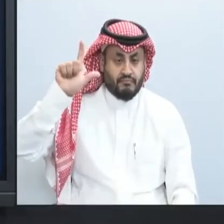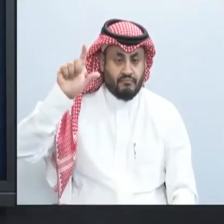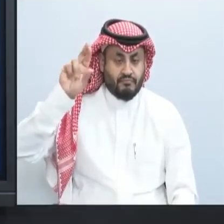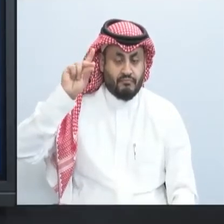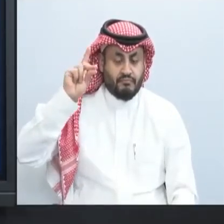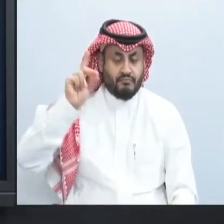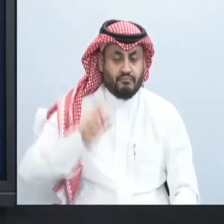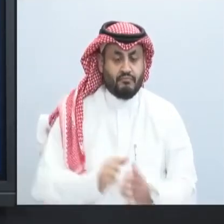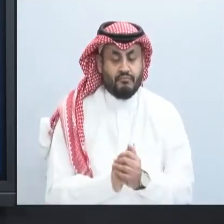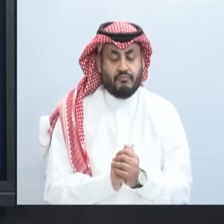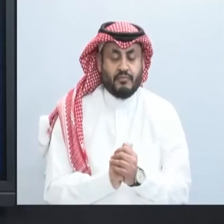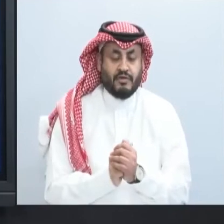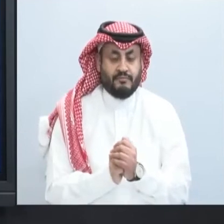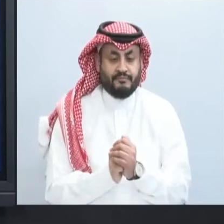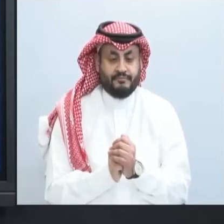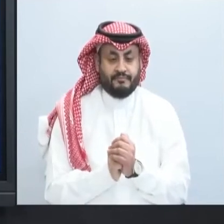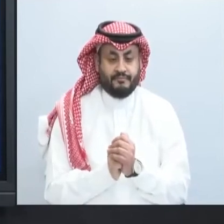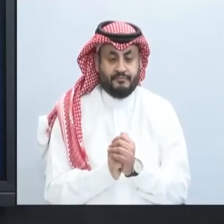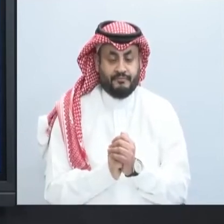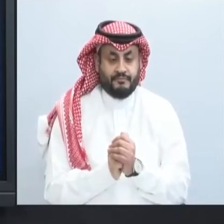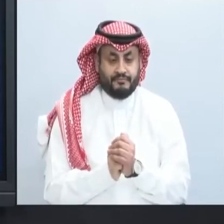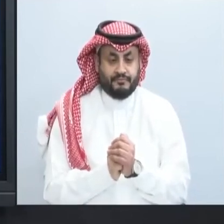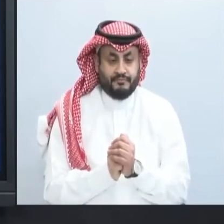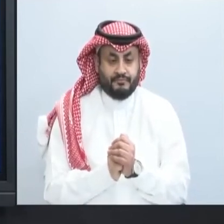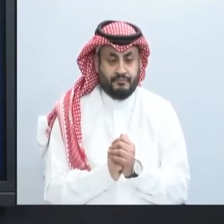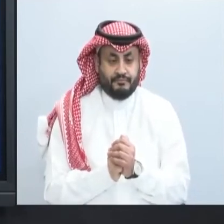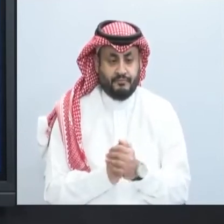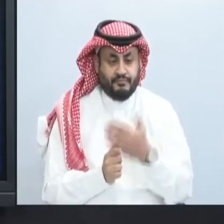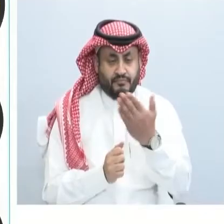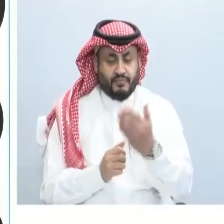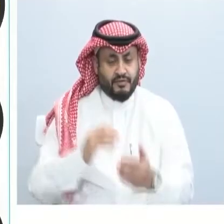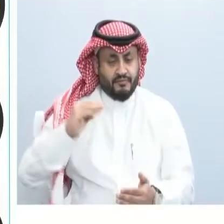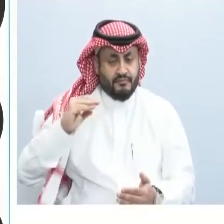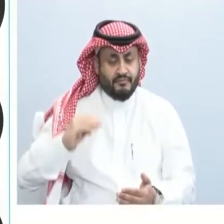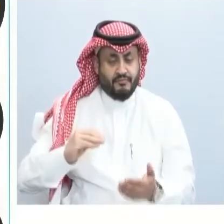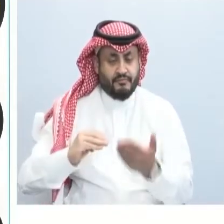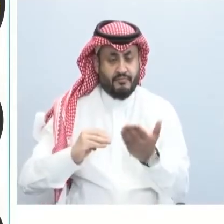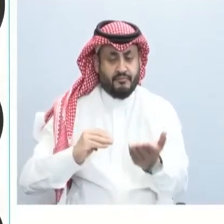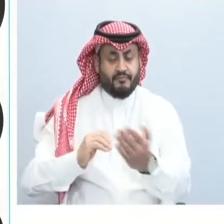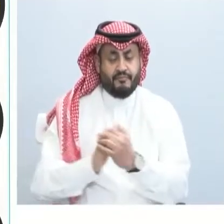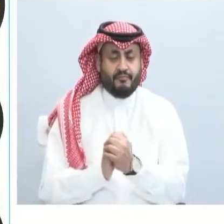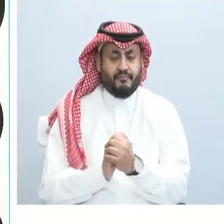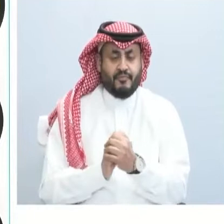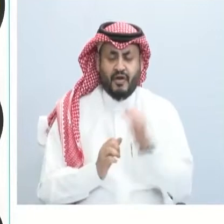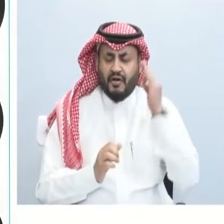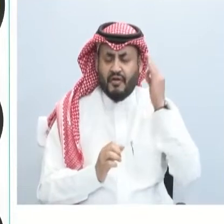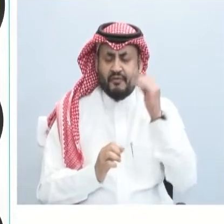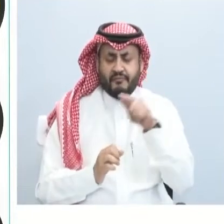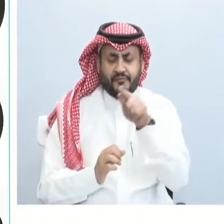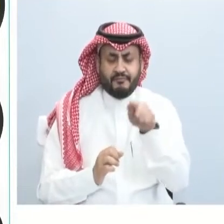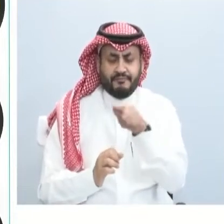words that we practiced on last time, and these were the answers of the chant we